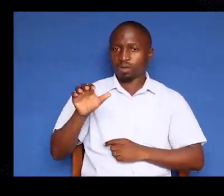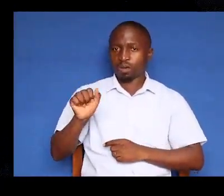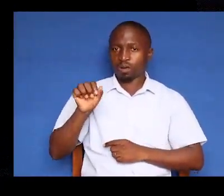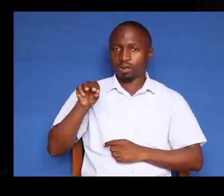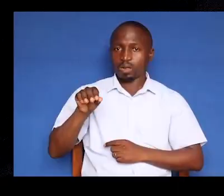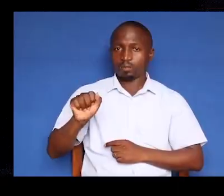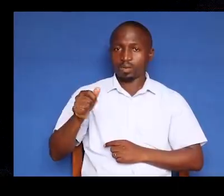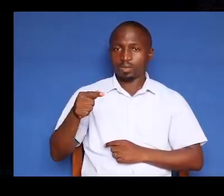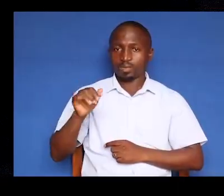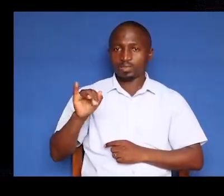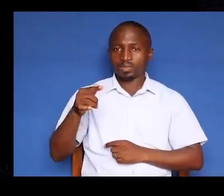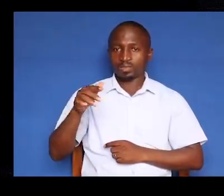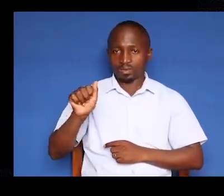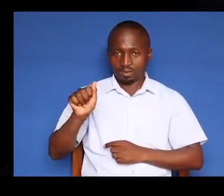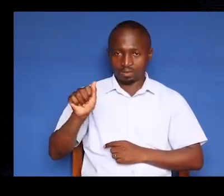Ramatita,